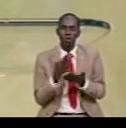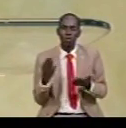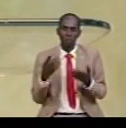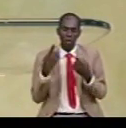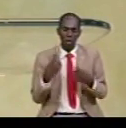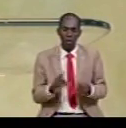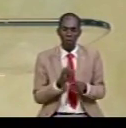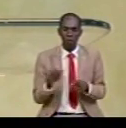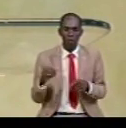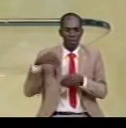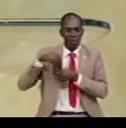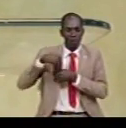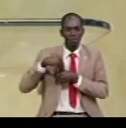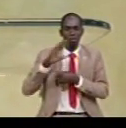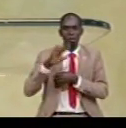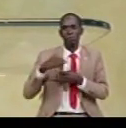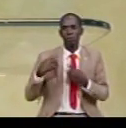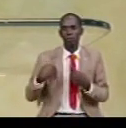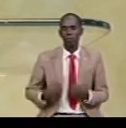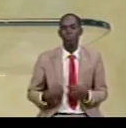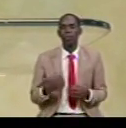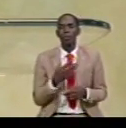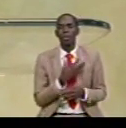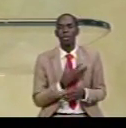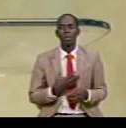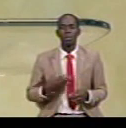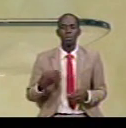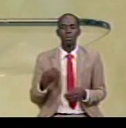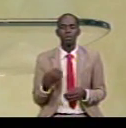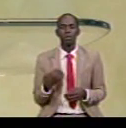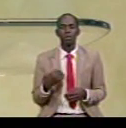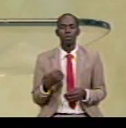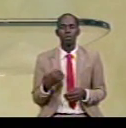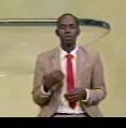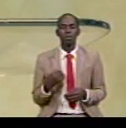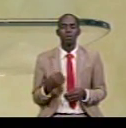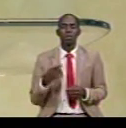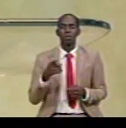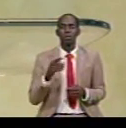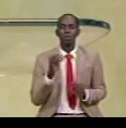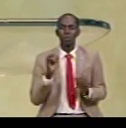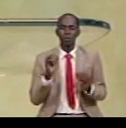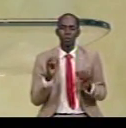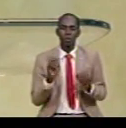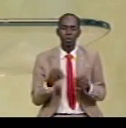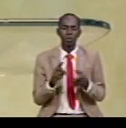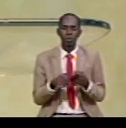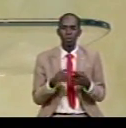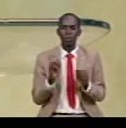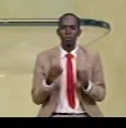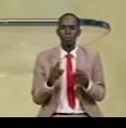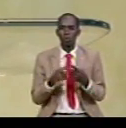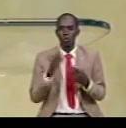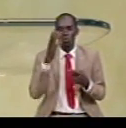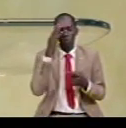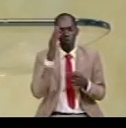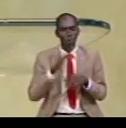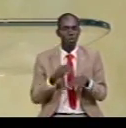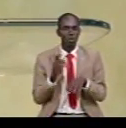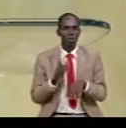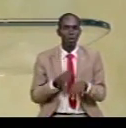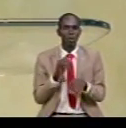the heart. And when we are able to acknowledge that what is happening is temptation,